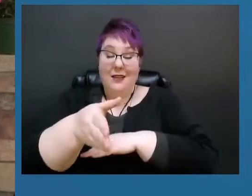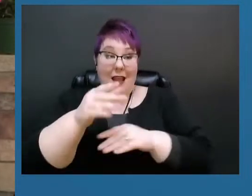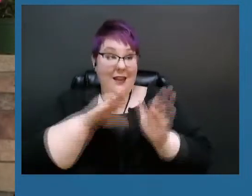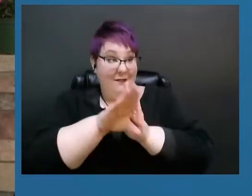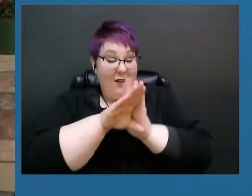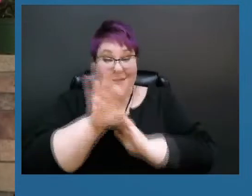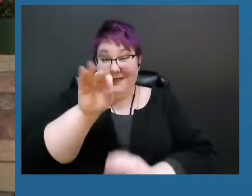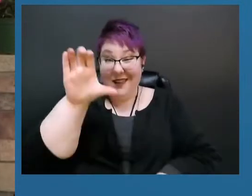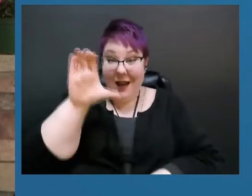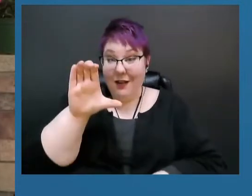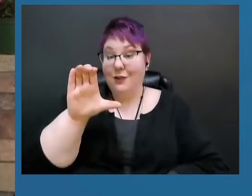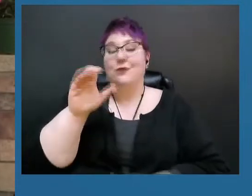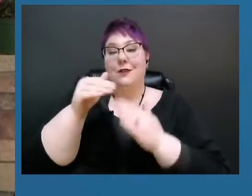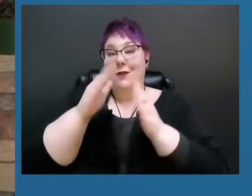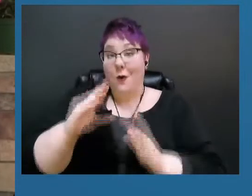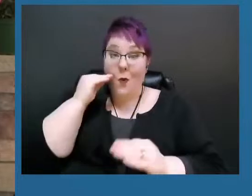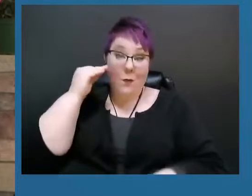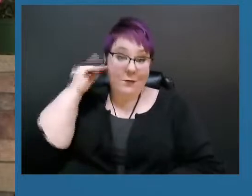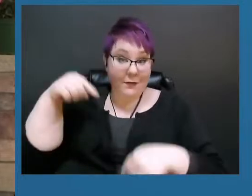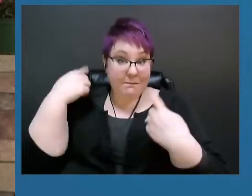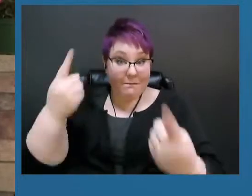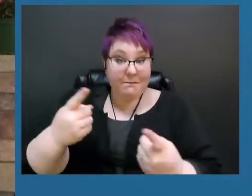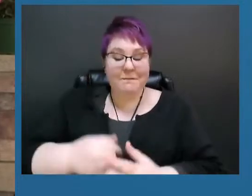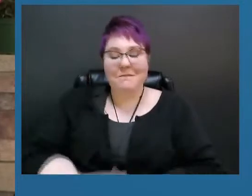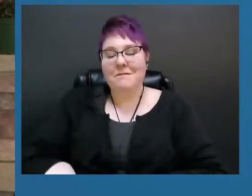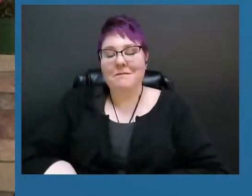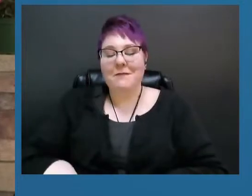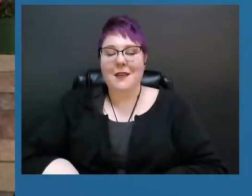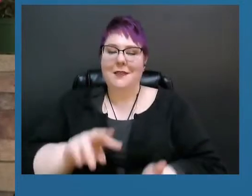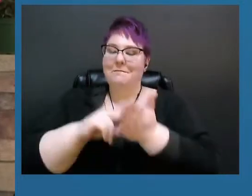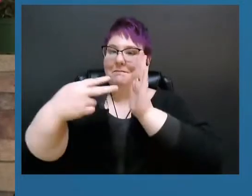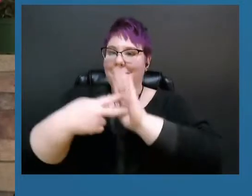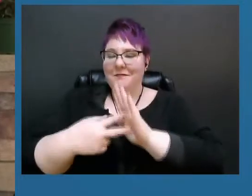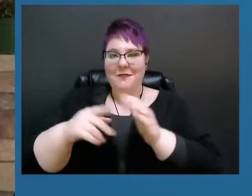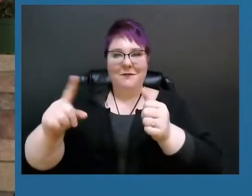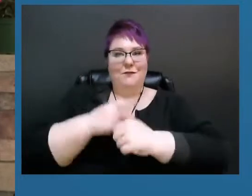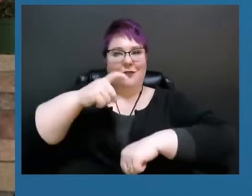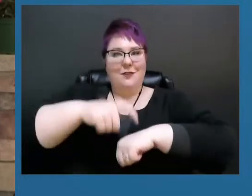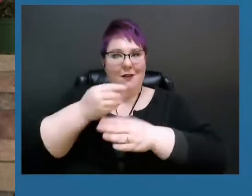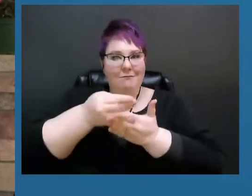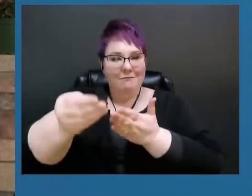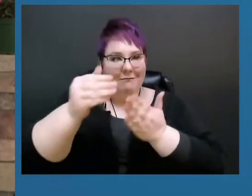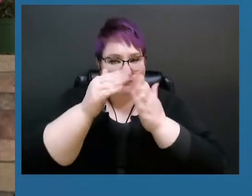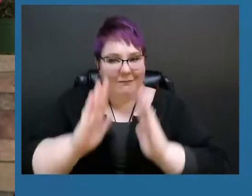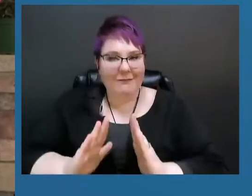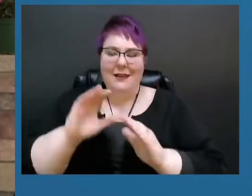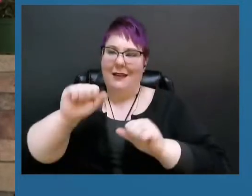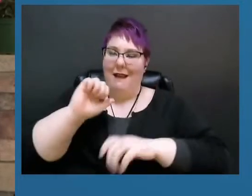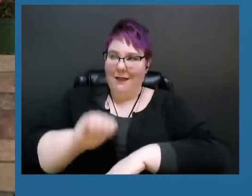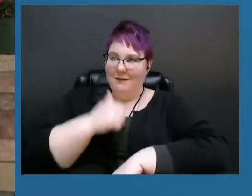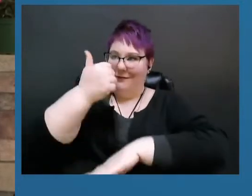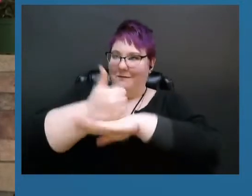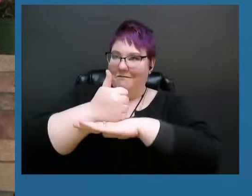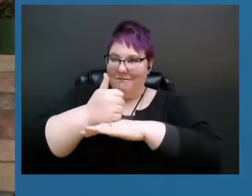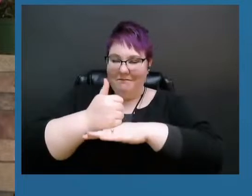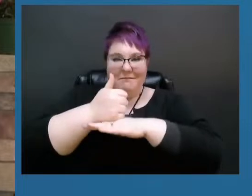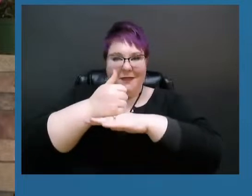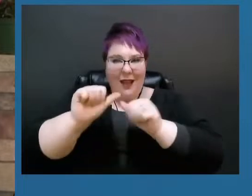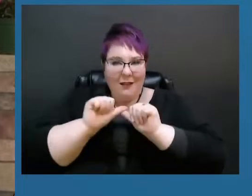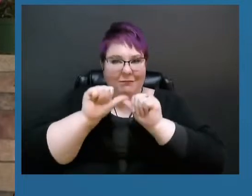over the years. And these have empowered first-time homebuyers to build stable foundations and secure their futures through